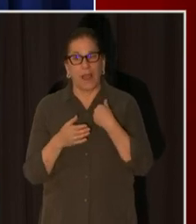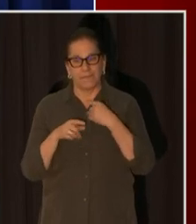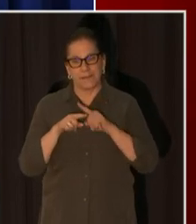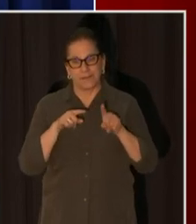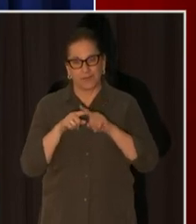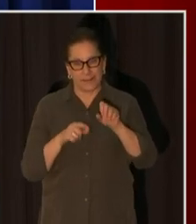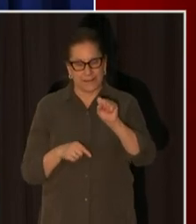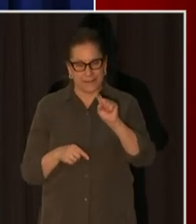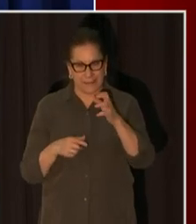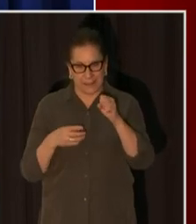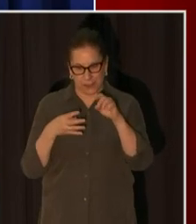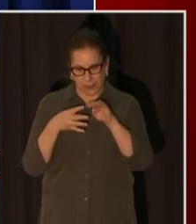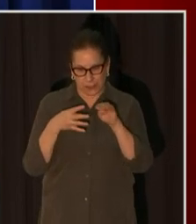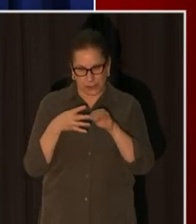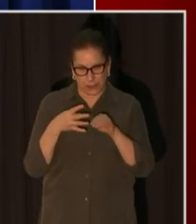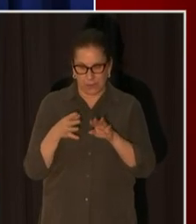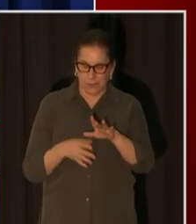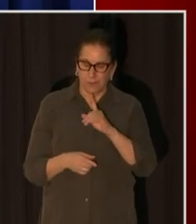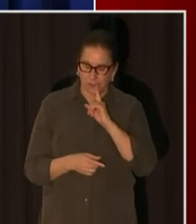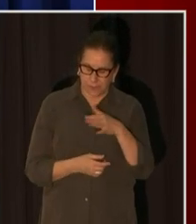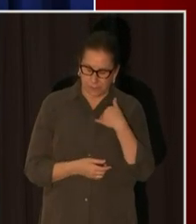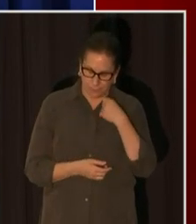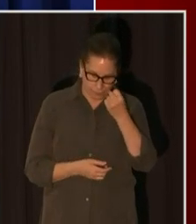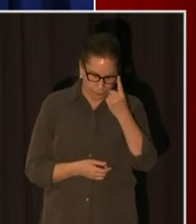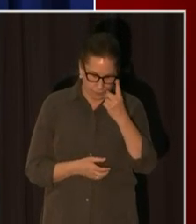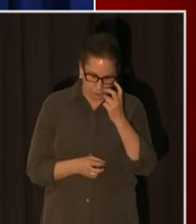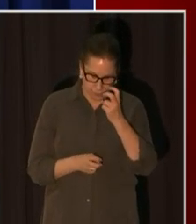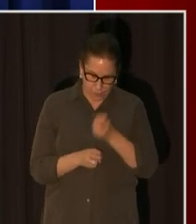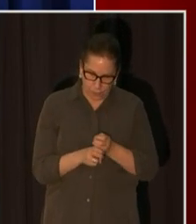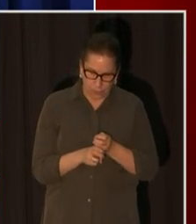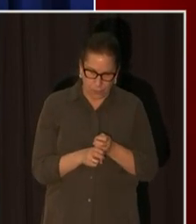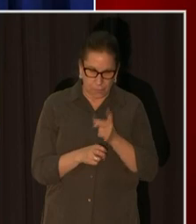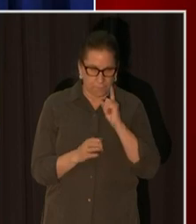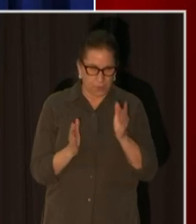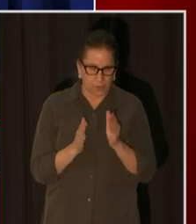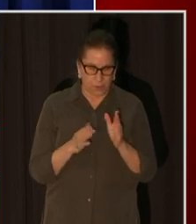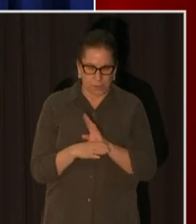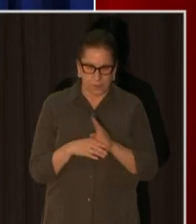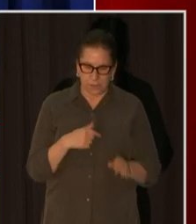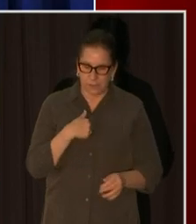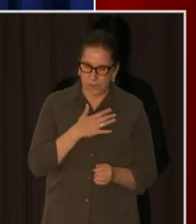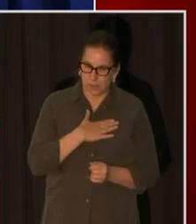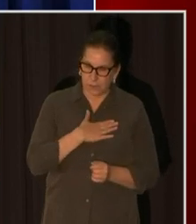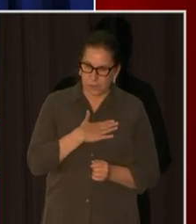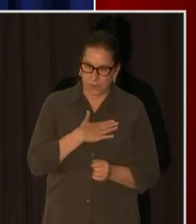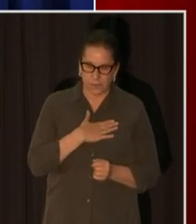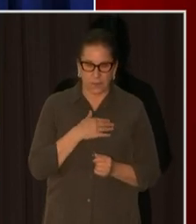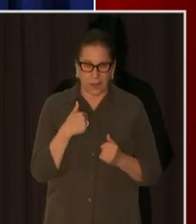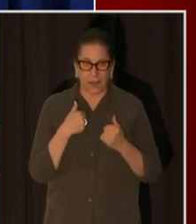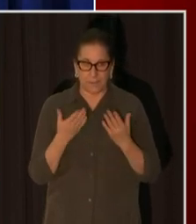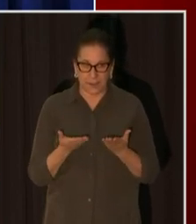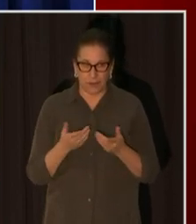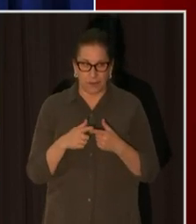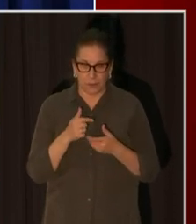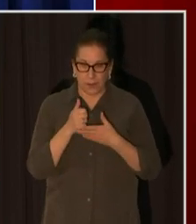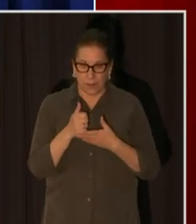work program allows employers to do is if there is a need to reduce